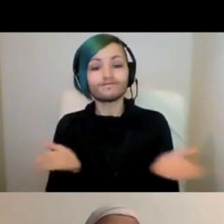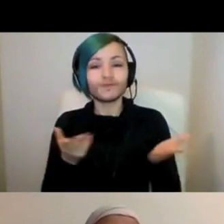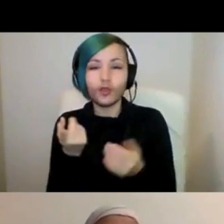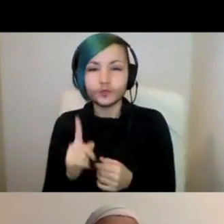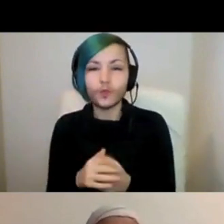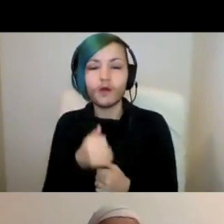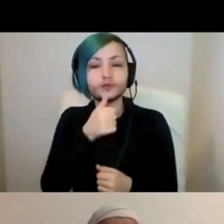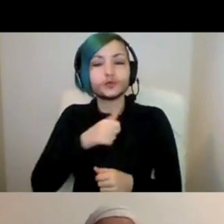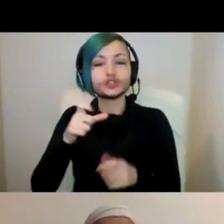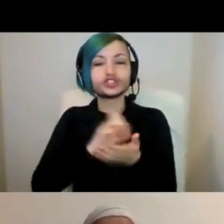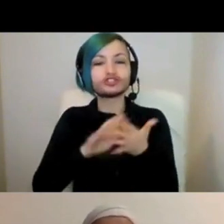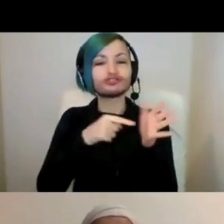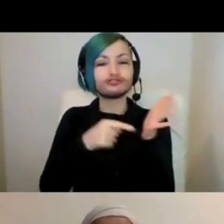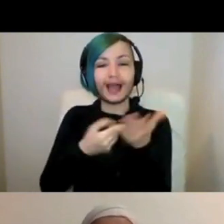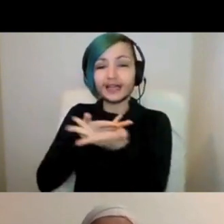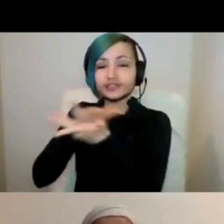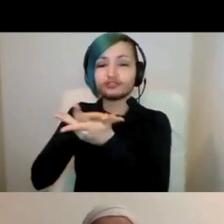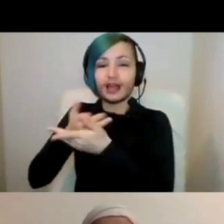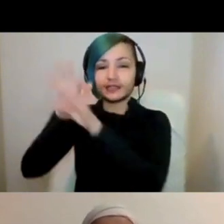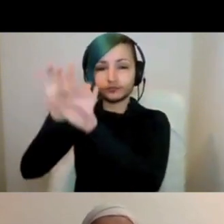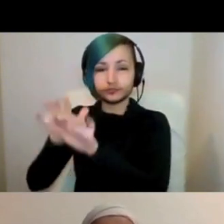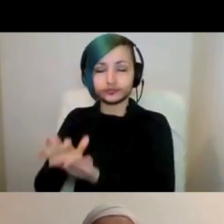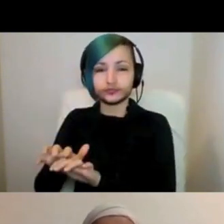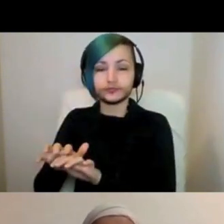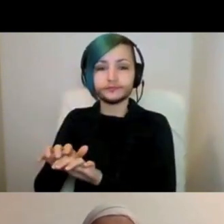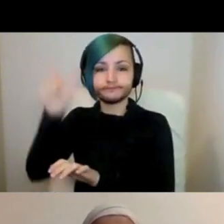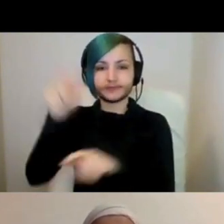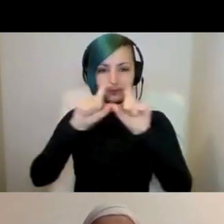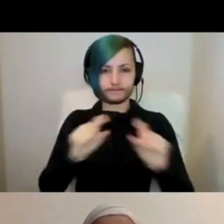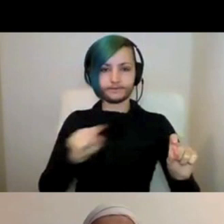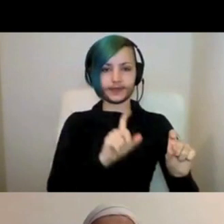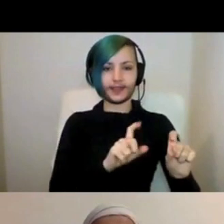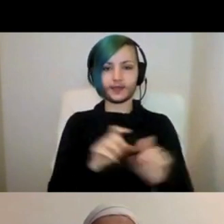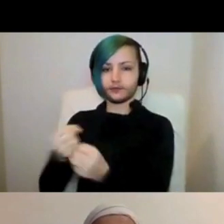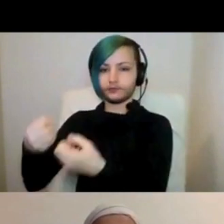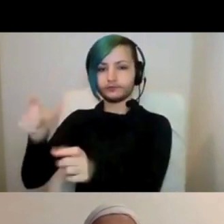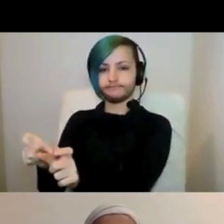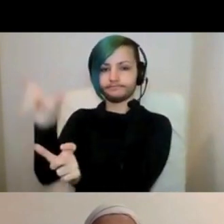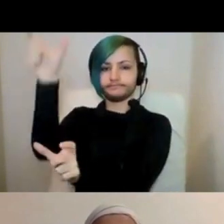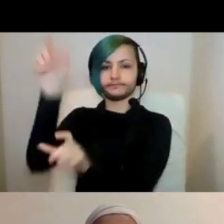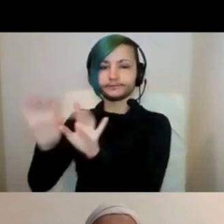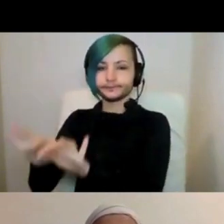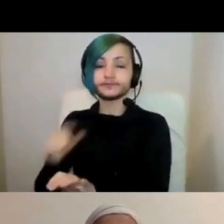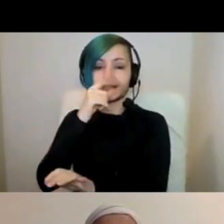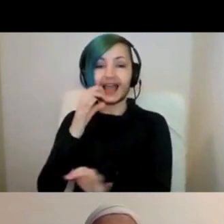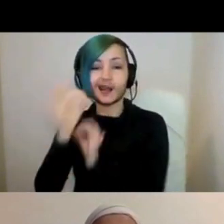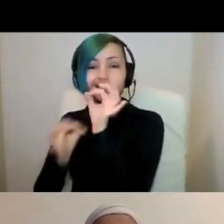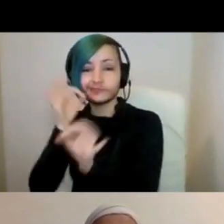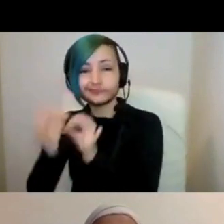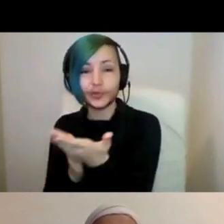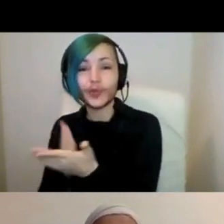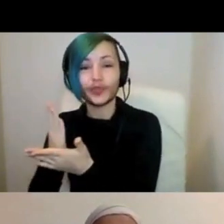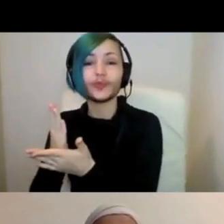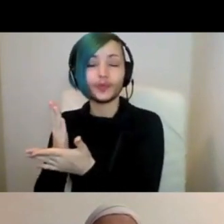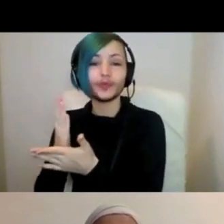in the bottom of your screen to be able to add comments as the webinar's progressing, to ask questions, and